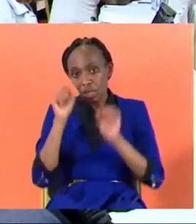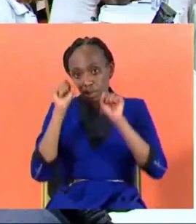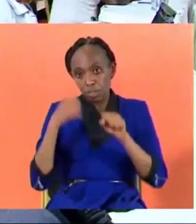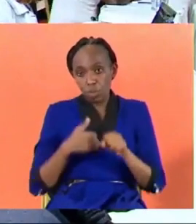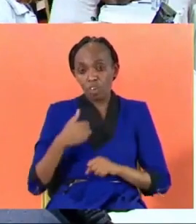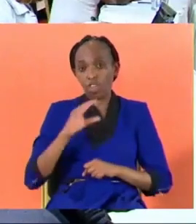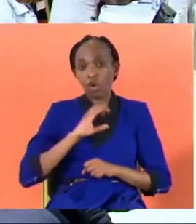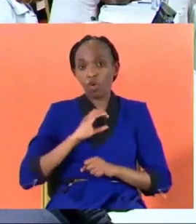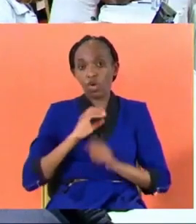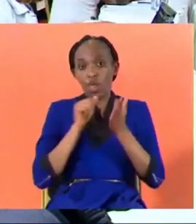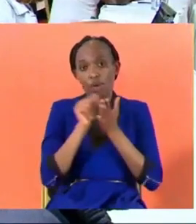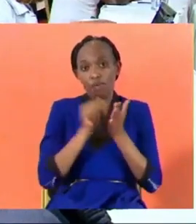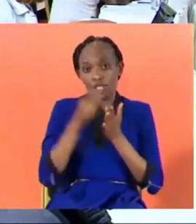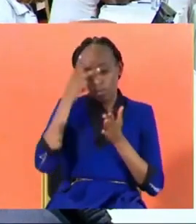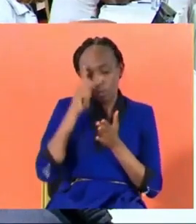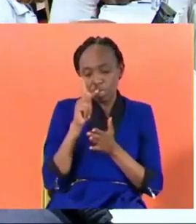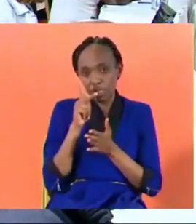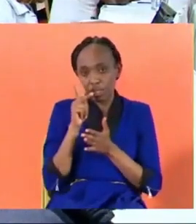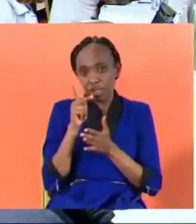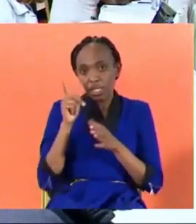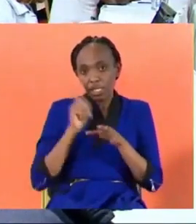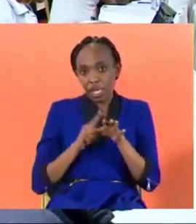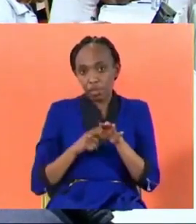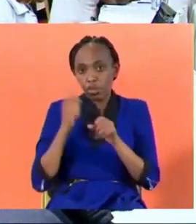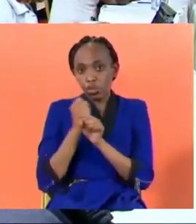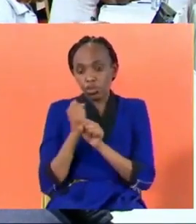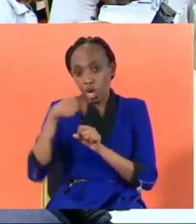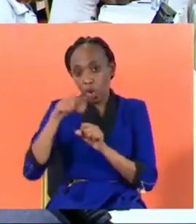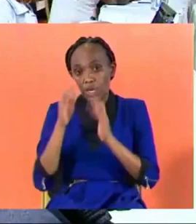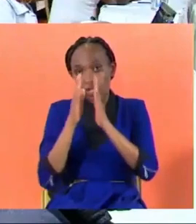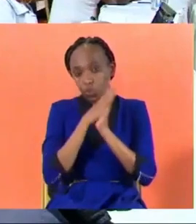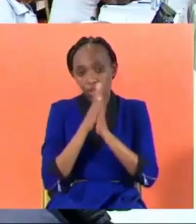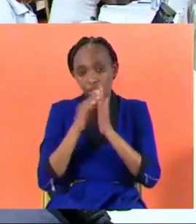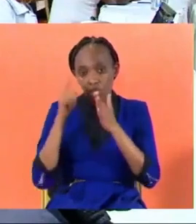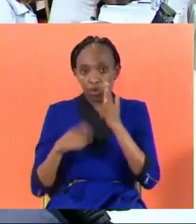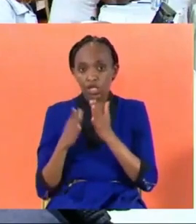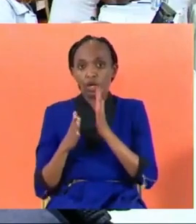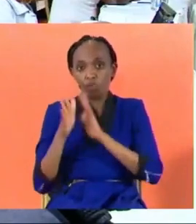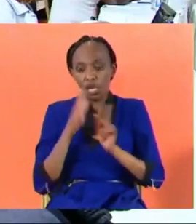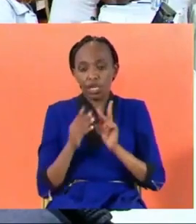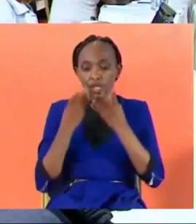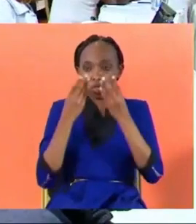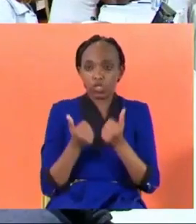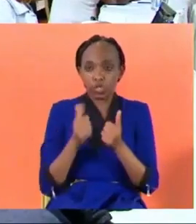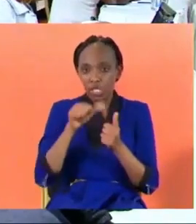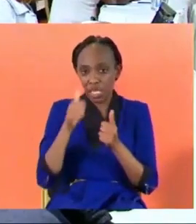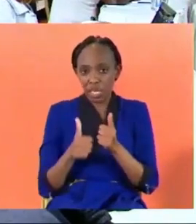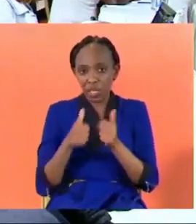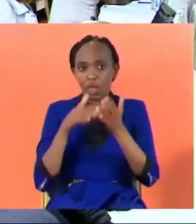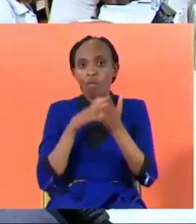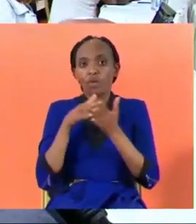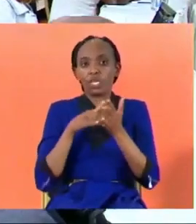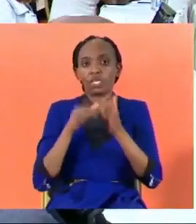own publishing policies when it comes to what stories can run and what can't. So this was highlighted as another weakness in our